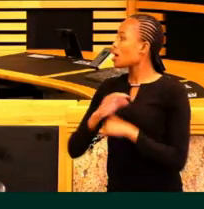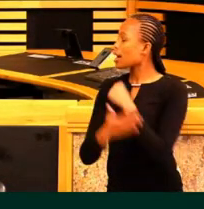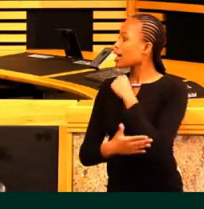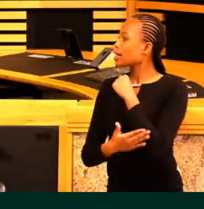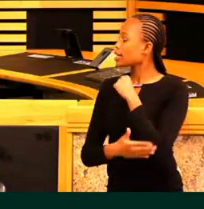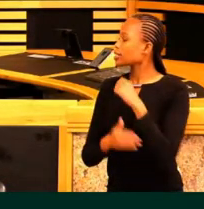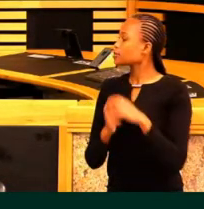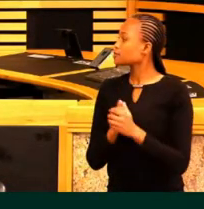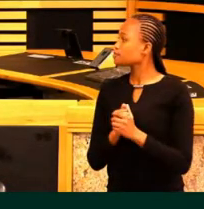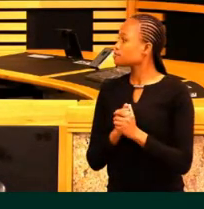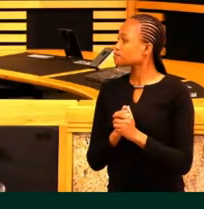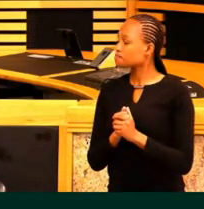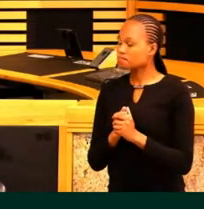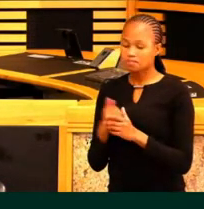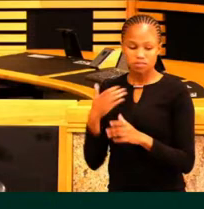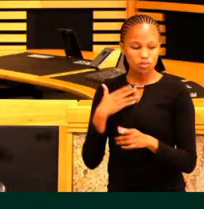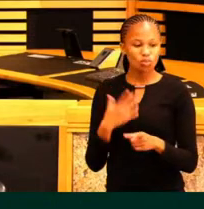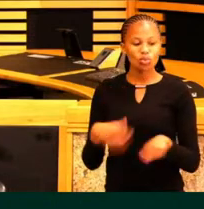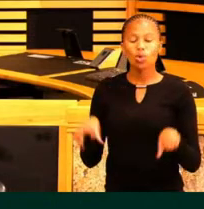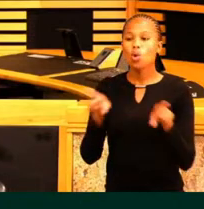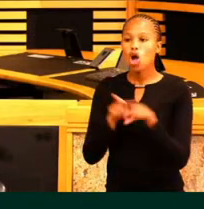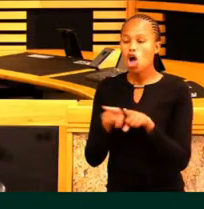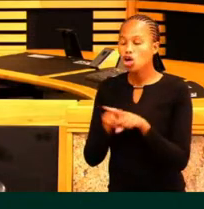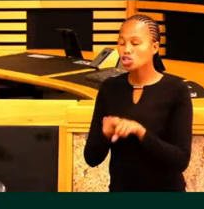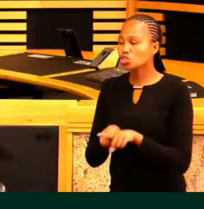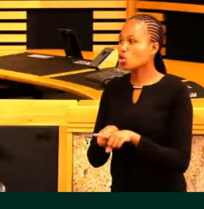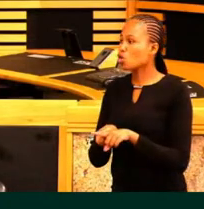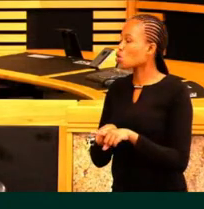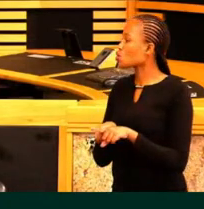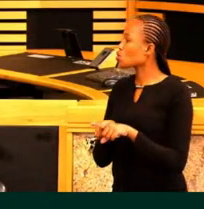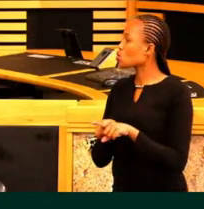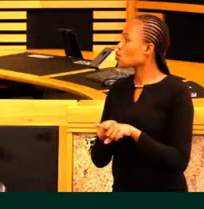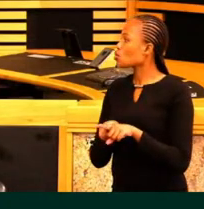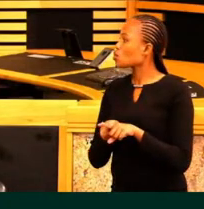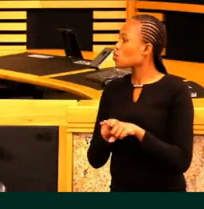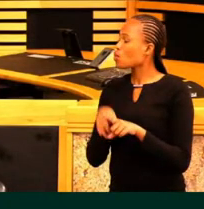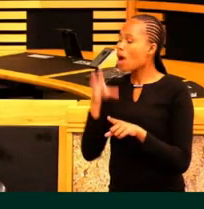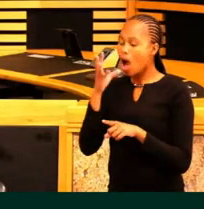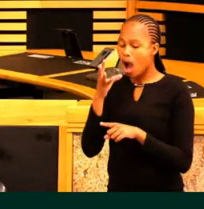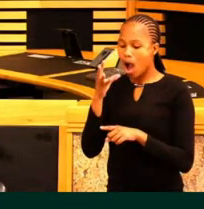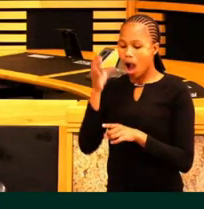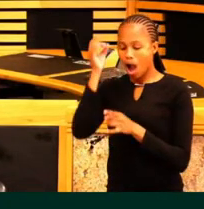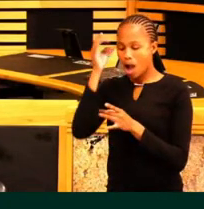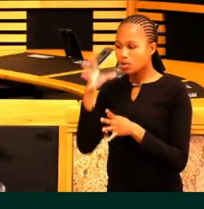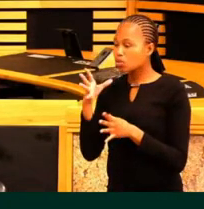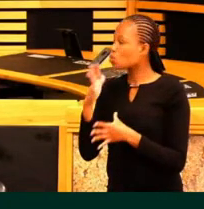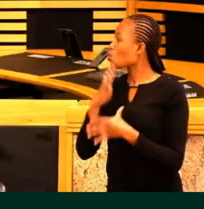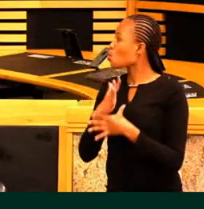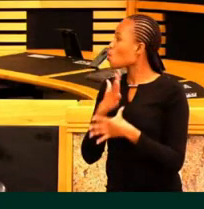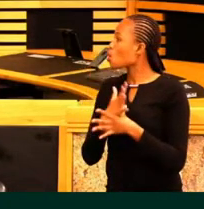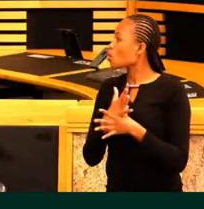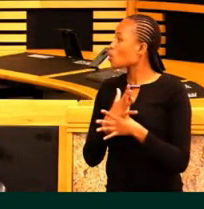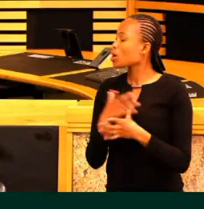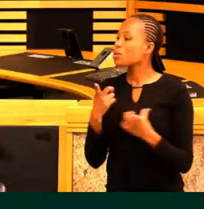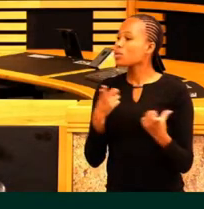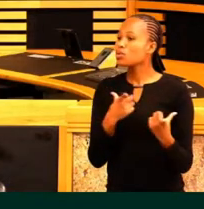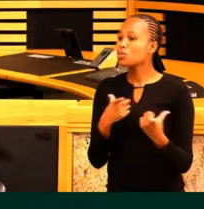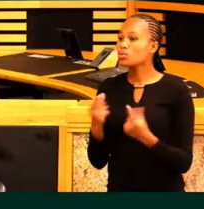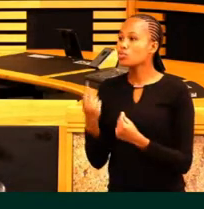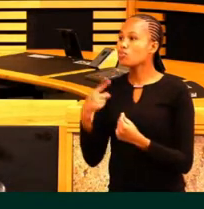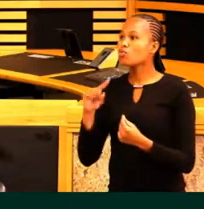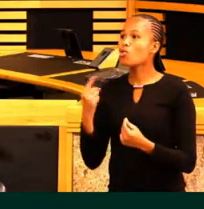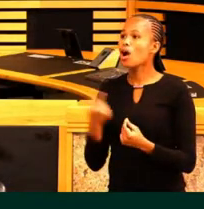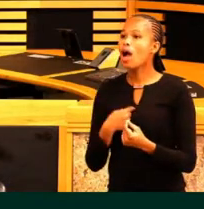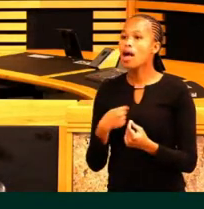we also acknowledge we also acknowledge the work that have been done for us